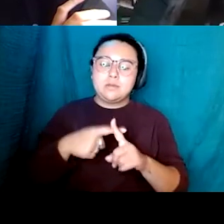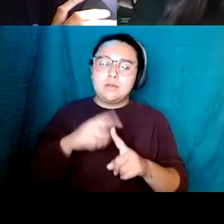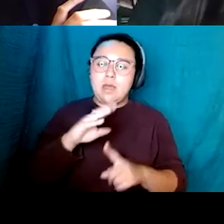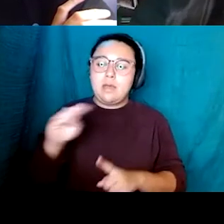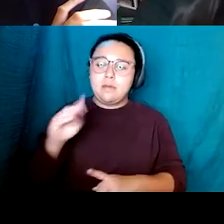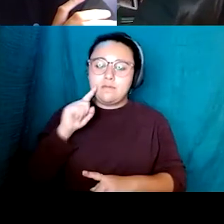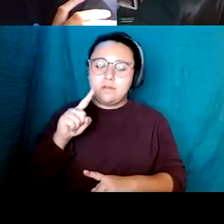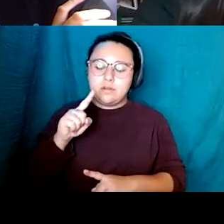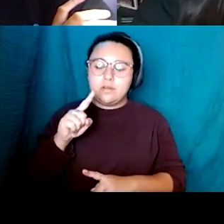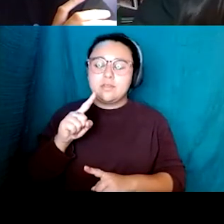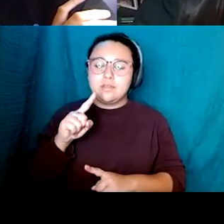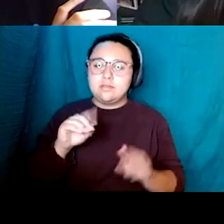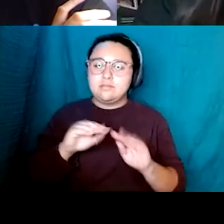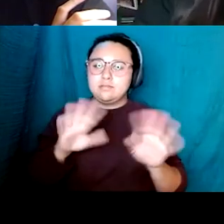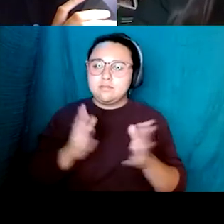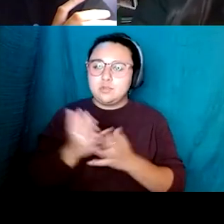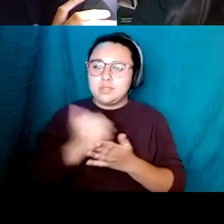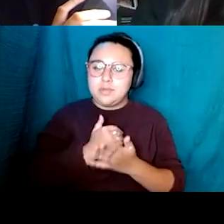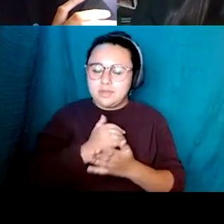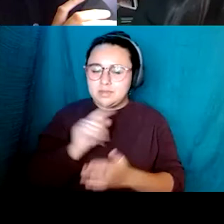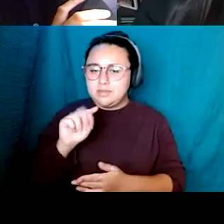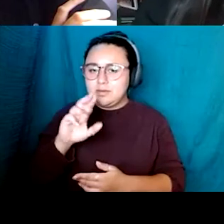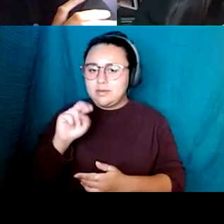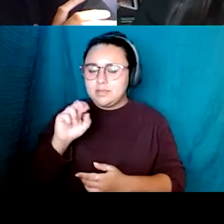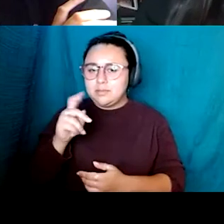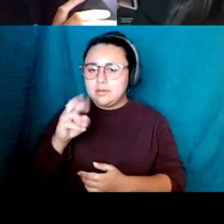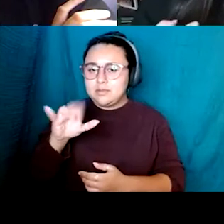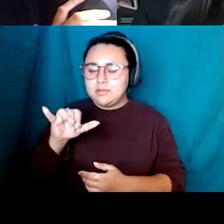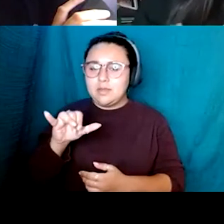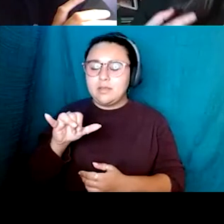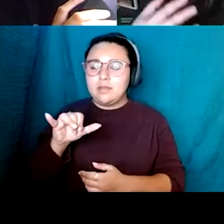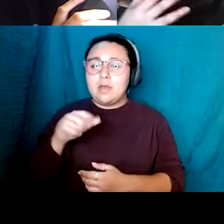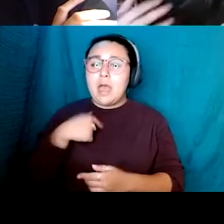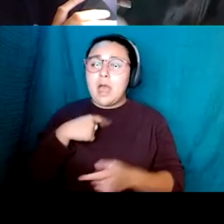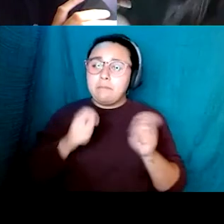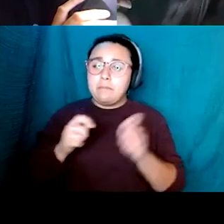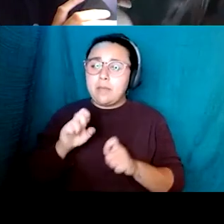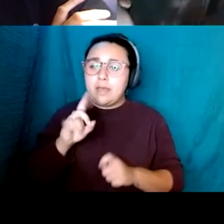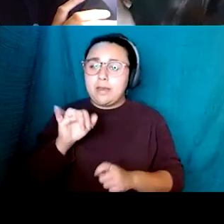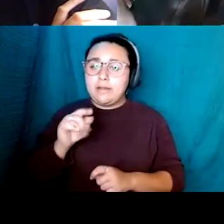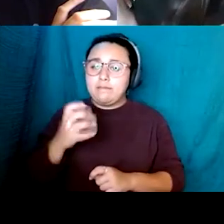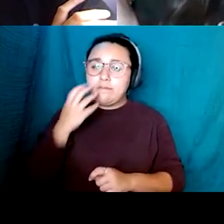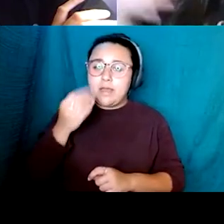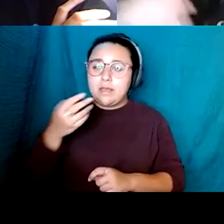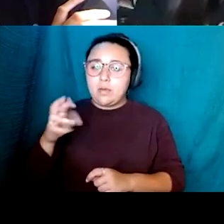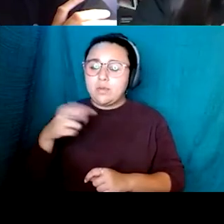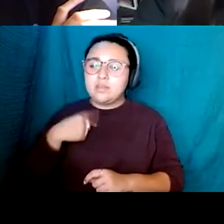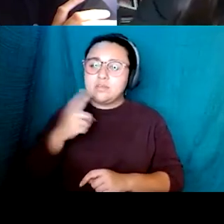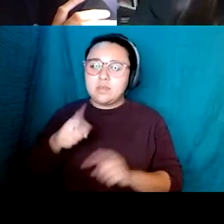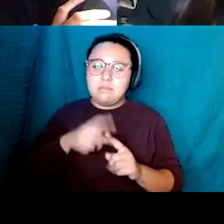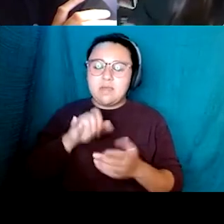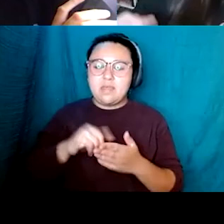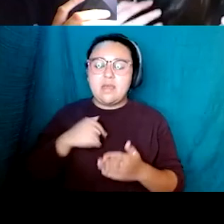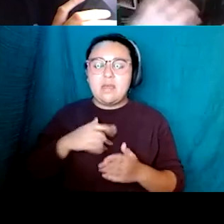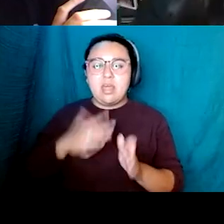the sake of transparency, you know, despite editing Fat and Queer this year, especially, there's just something about it where I'm kind of going through like ups